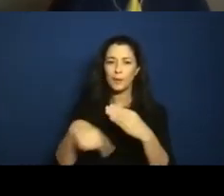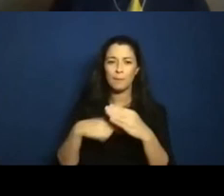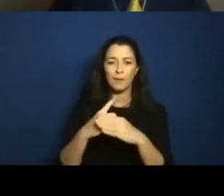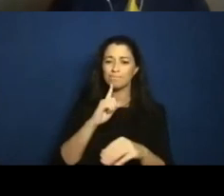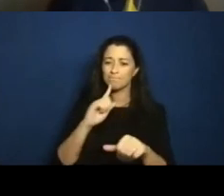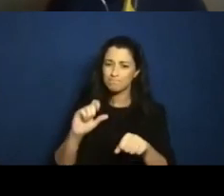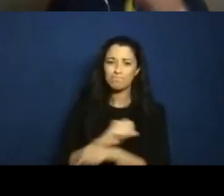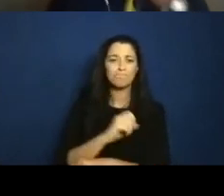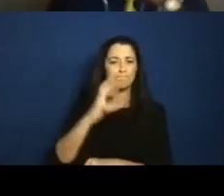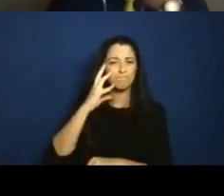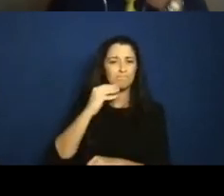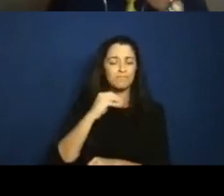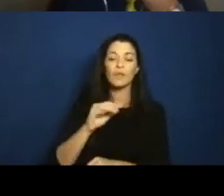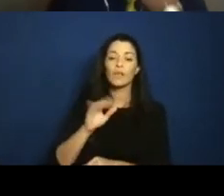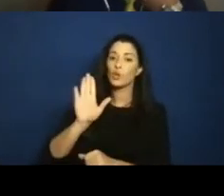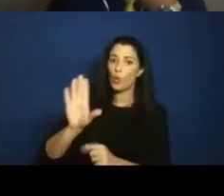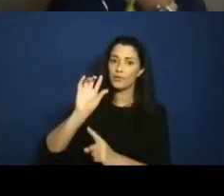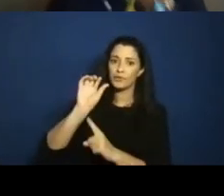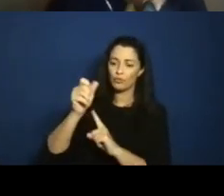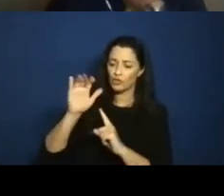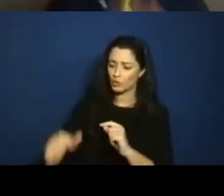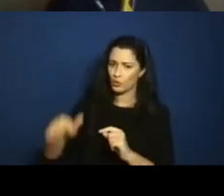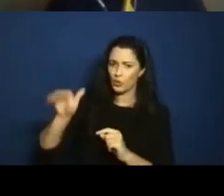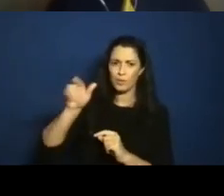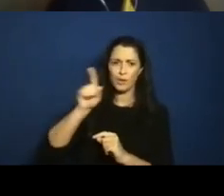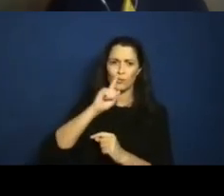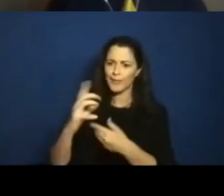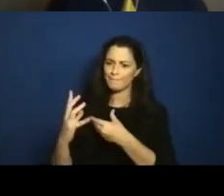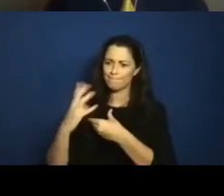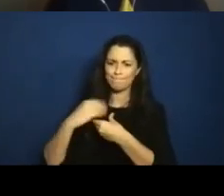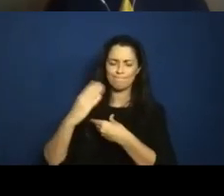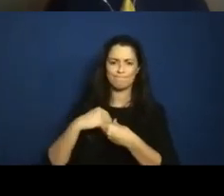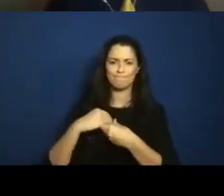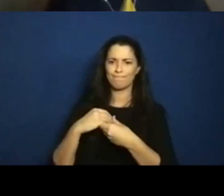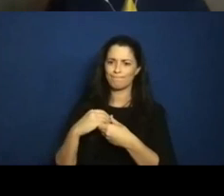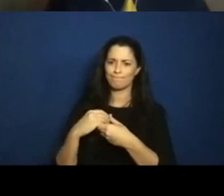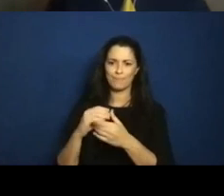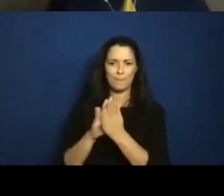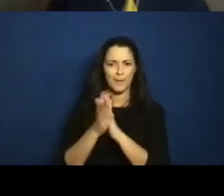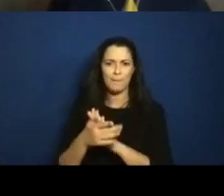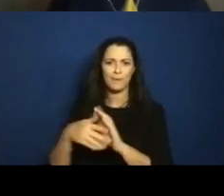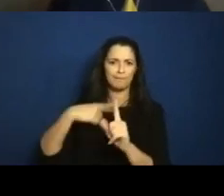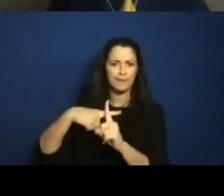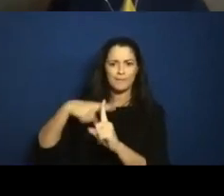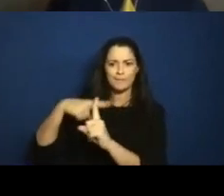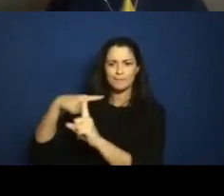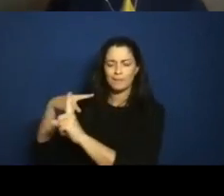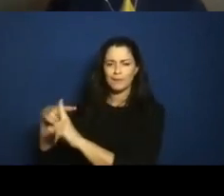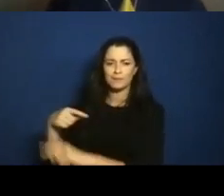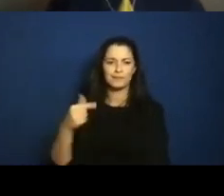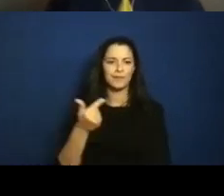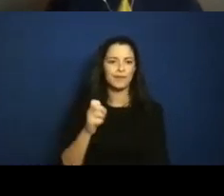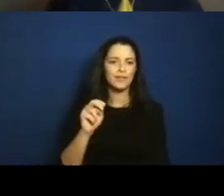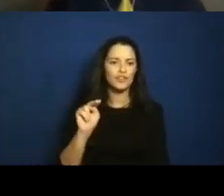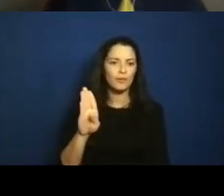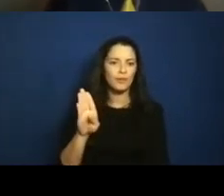the circumstances that you were in and really building on it and really growing and learning. General Bivens, I know from some conversations that we have had